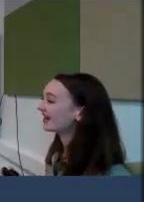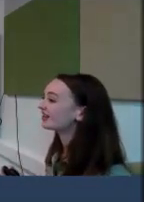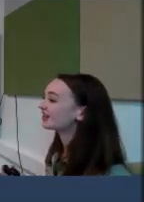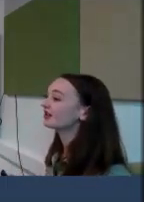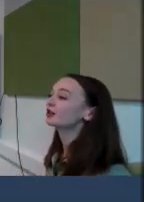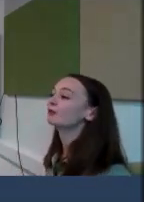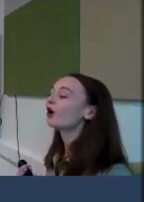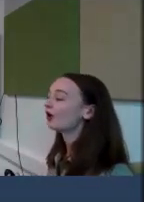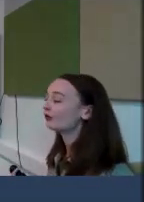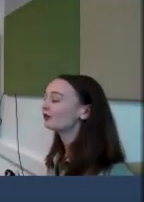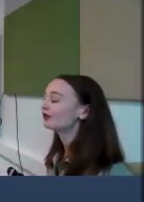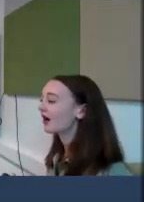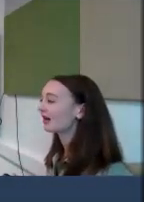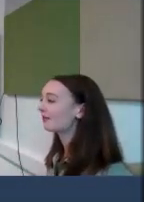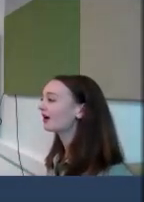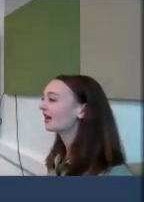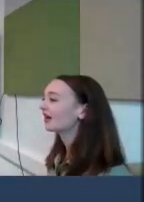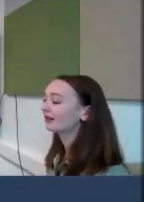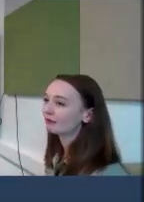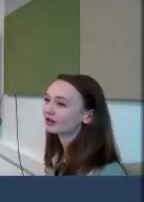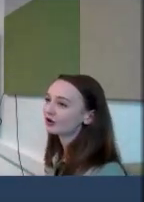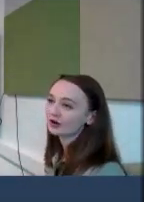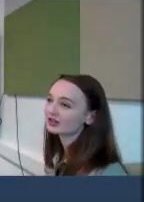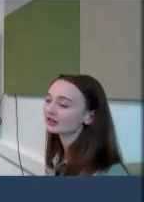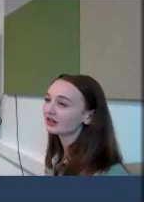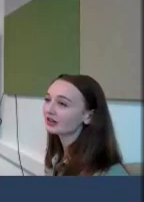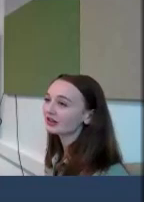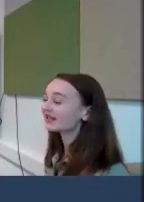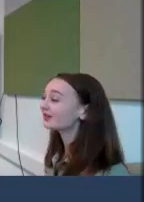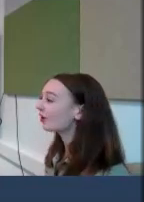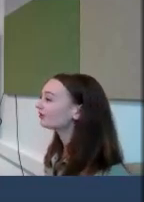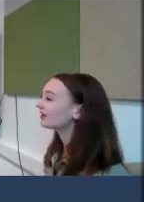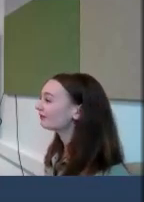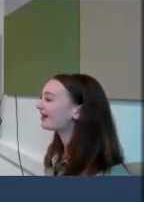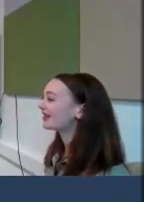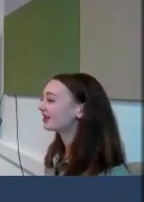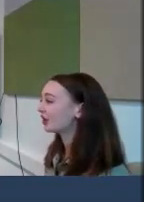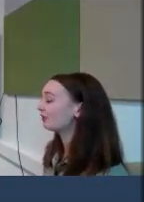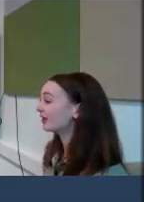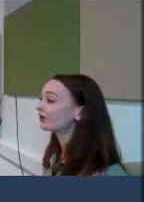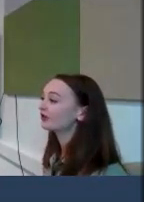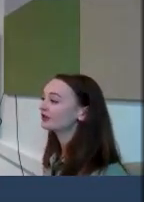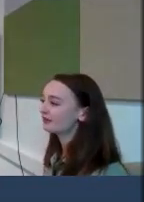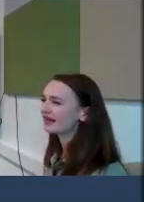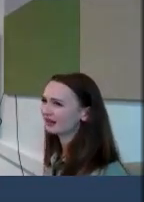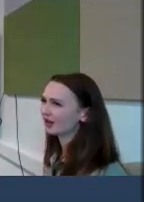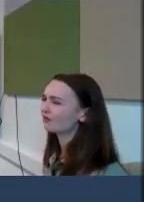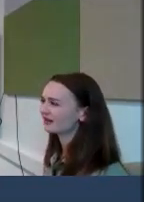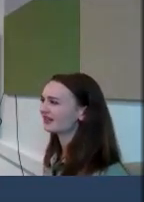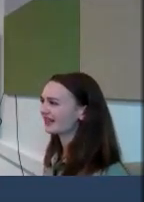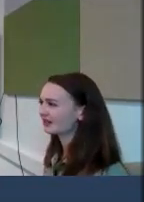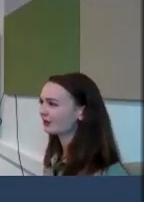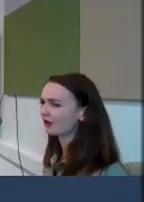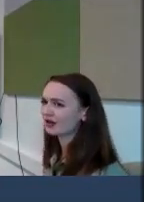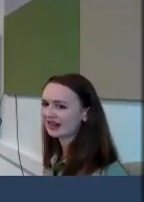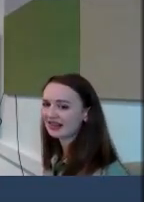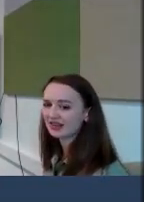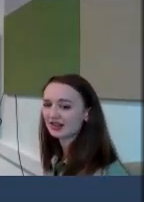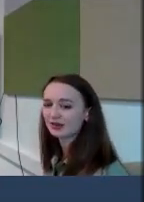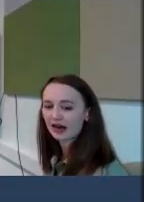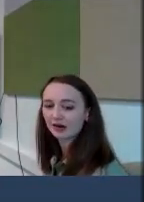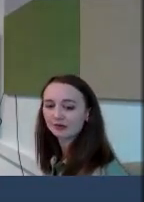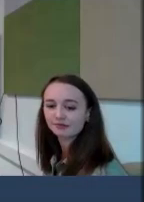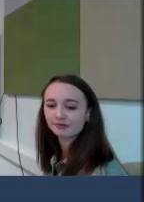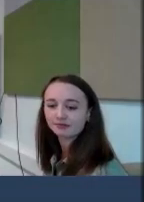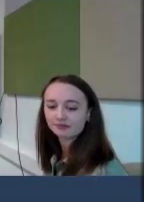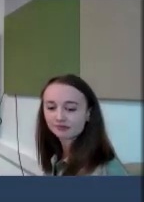your organisation to a whole new target market, which it's not only the right thing to do, but it could also make a lot of business sense for your